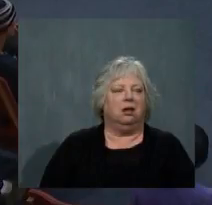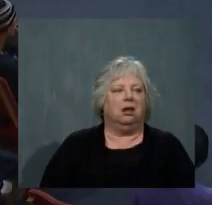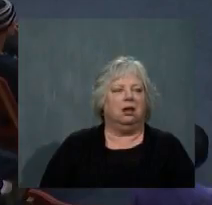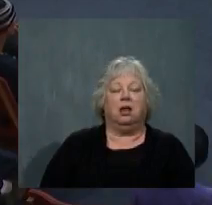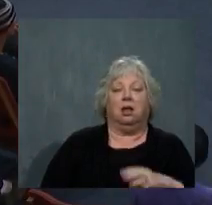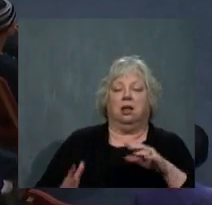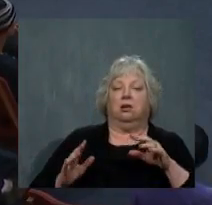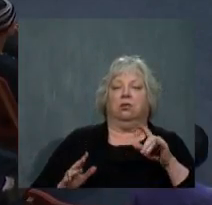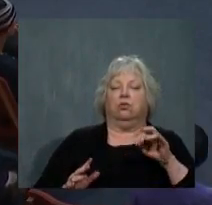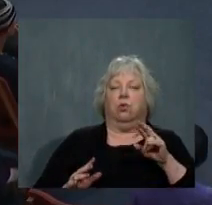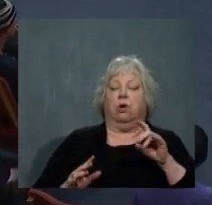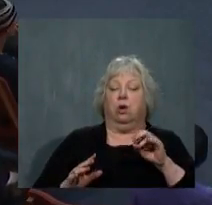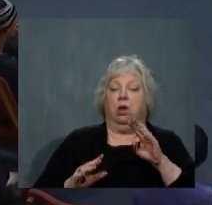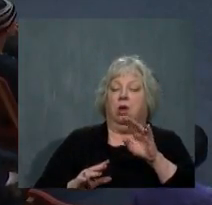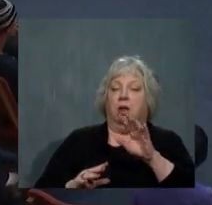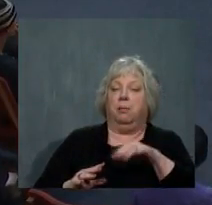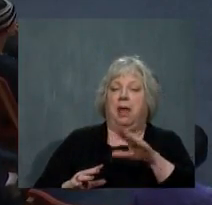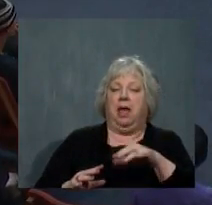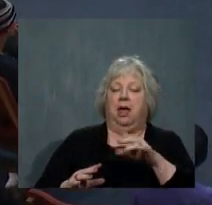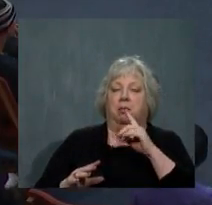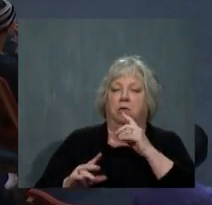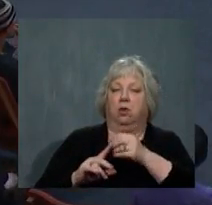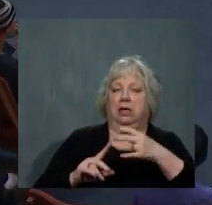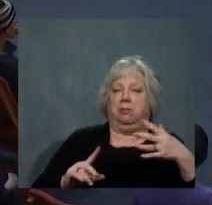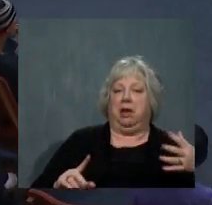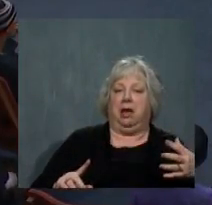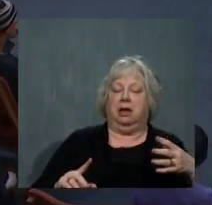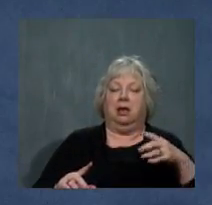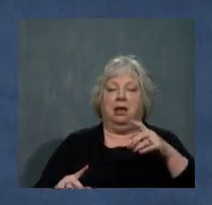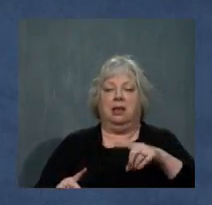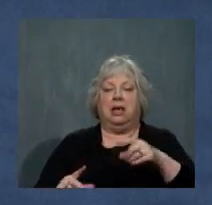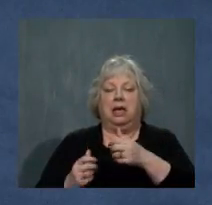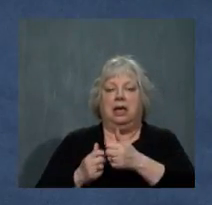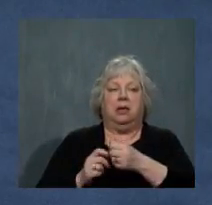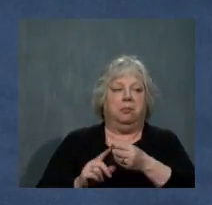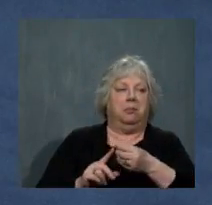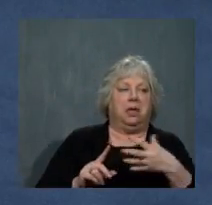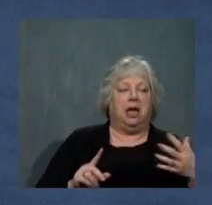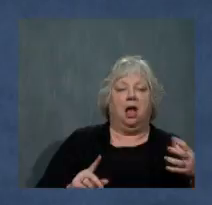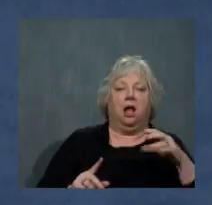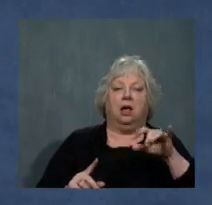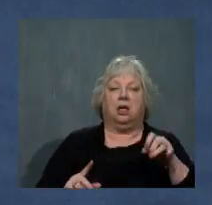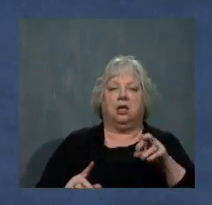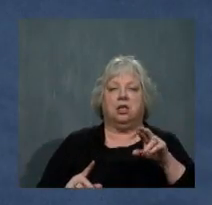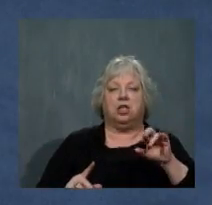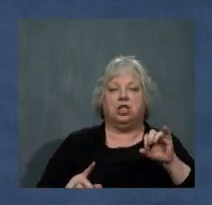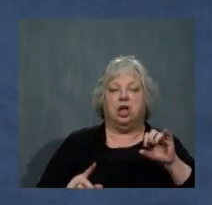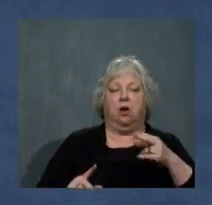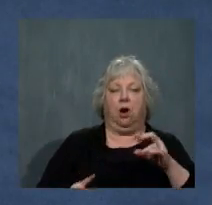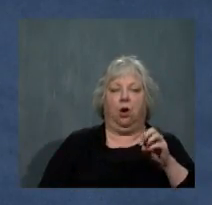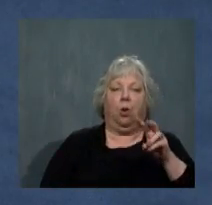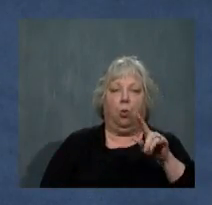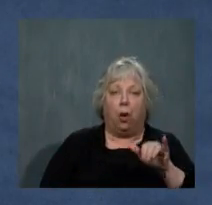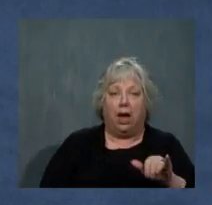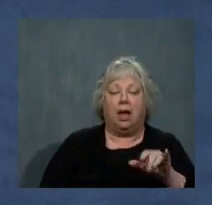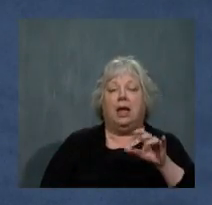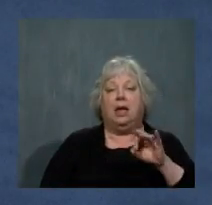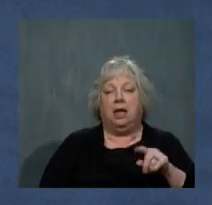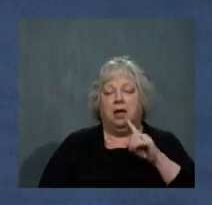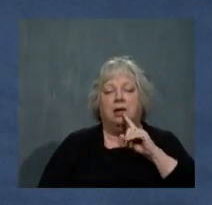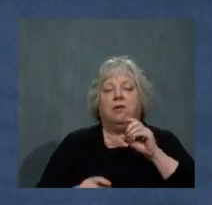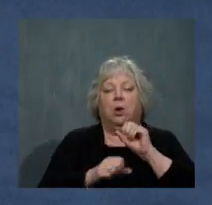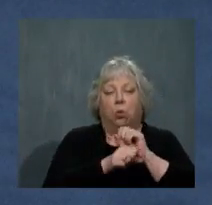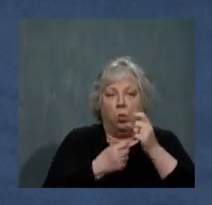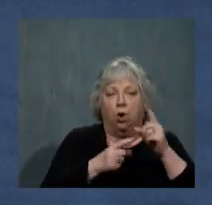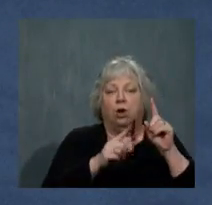Ma'am, to your point about spreading out, the needs beyond where Jericho Way is, and if this model works, it could be replicated to